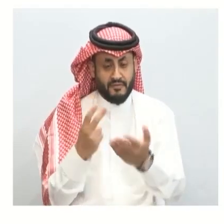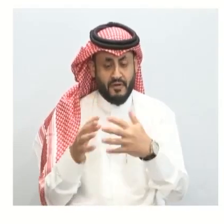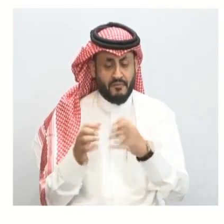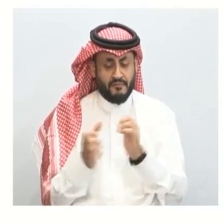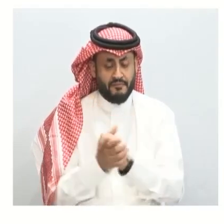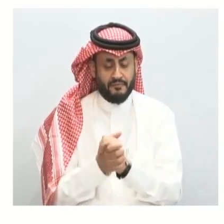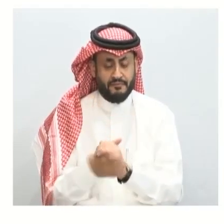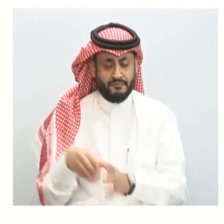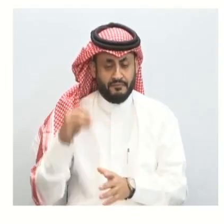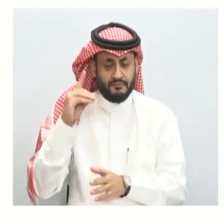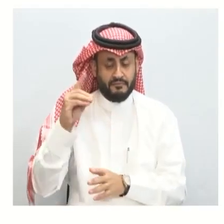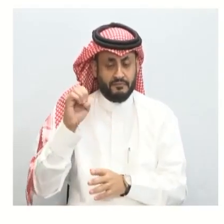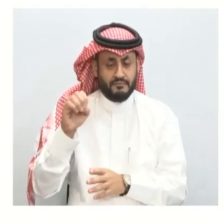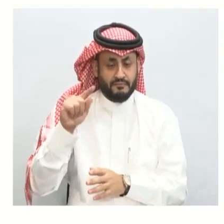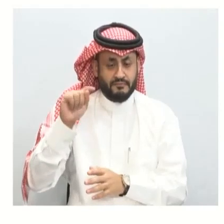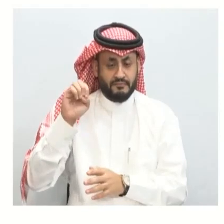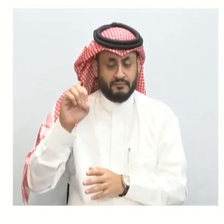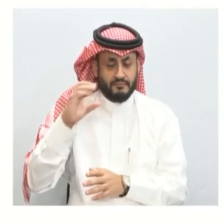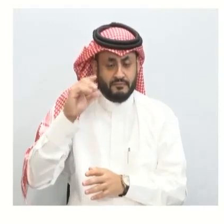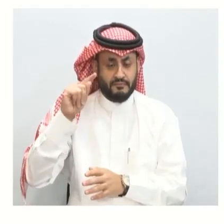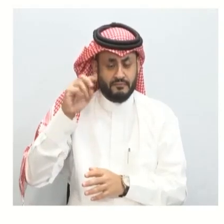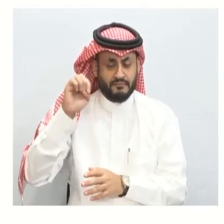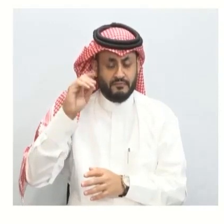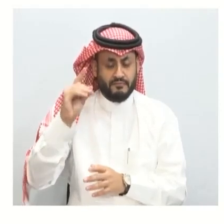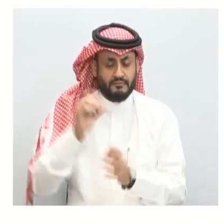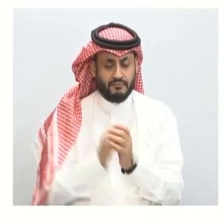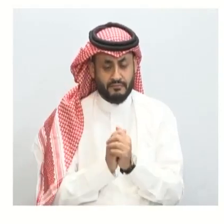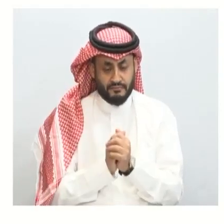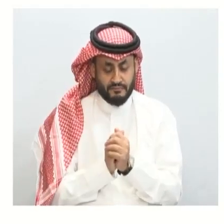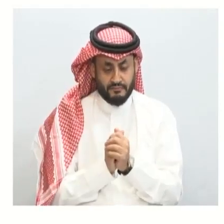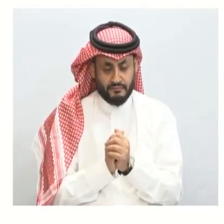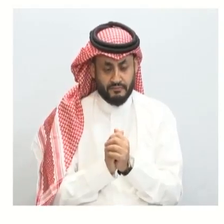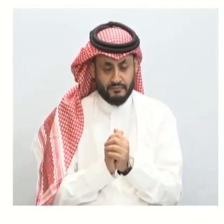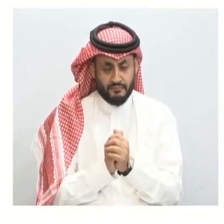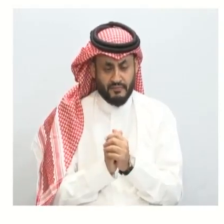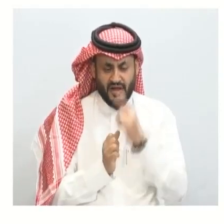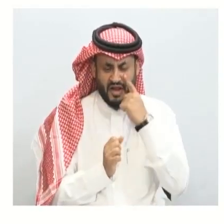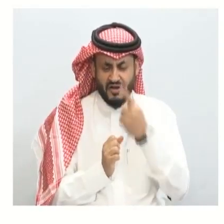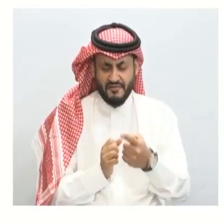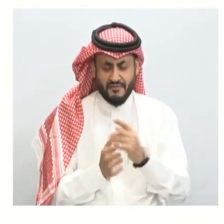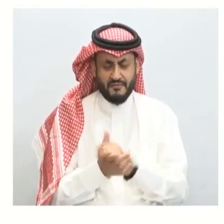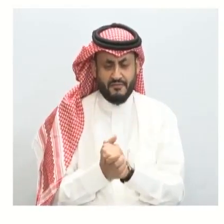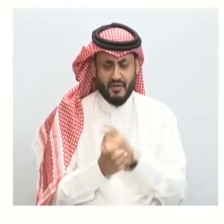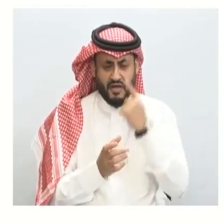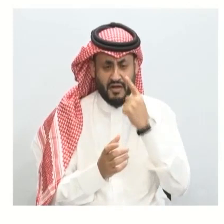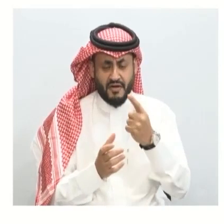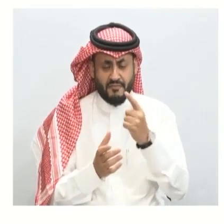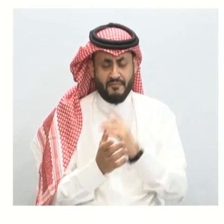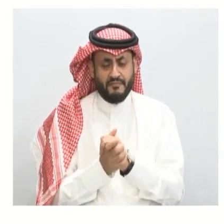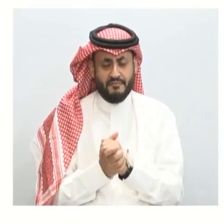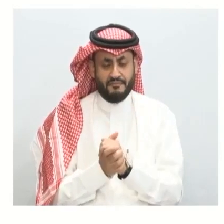detected. So let's read also the content. One day, these signals may be detected by an alien